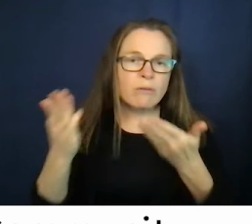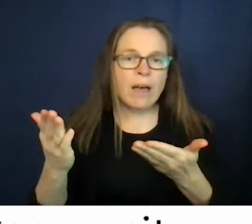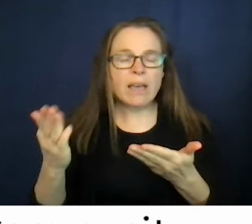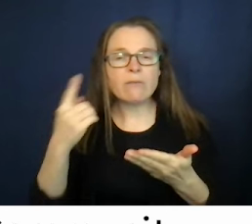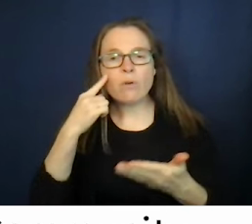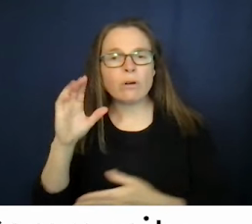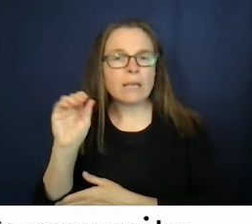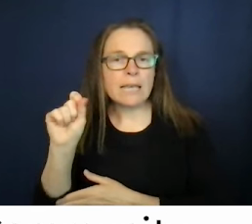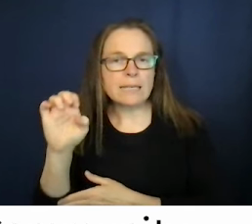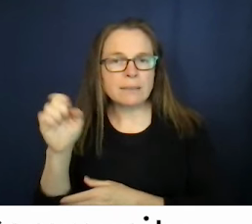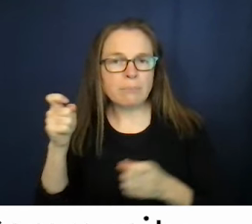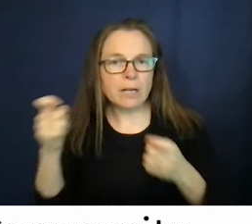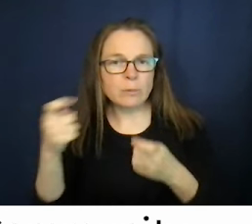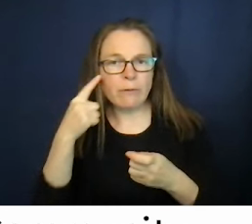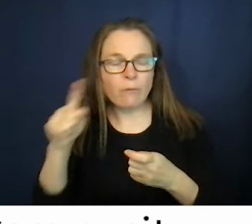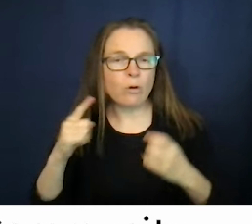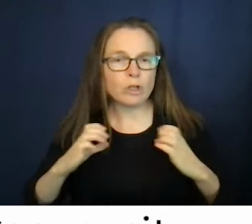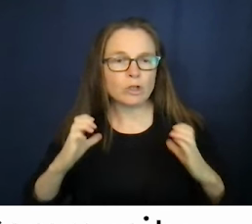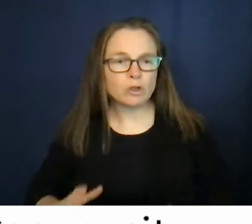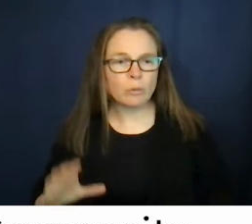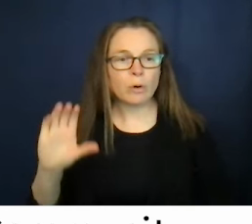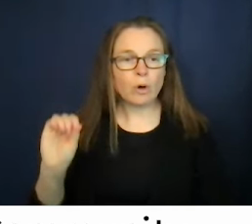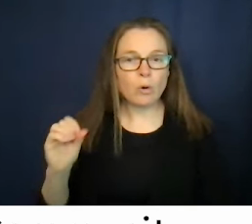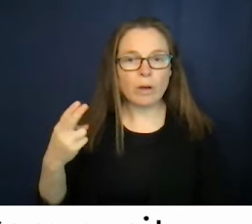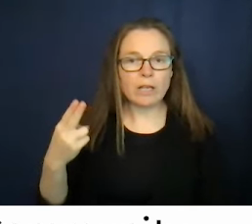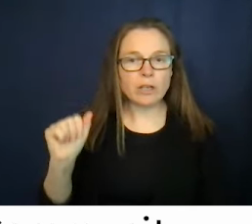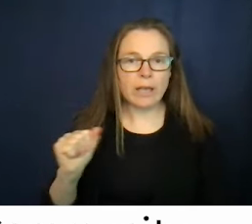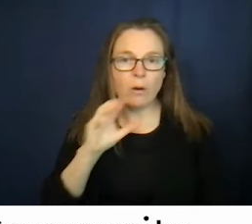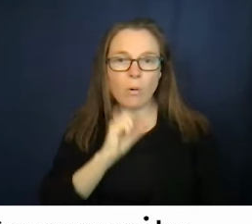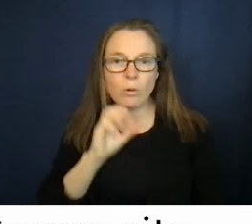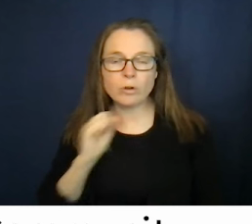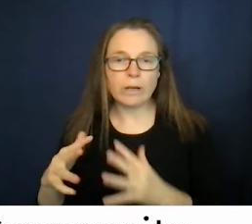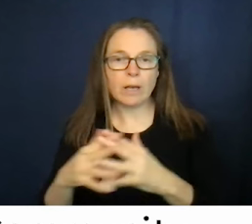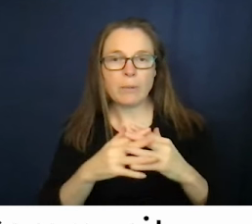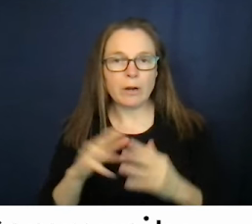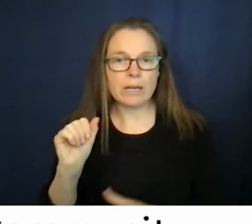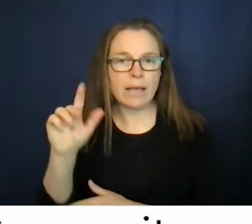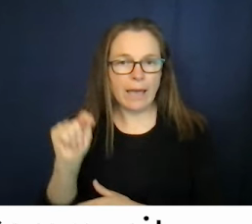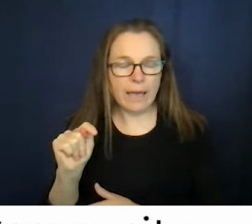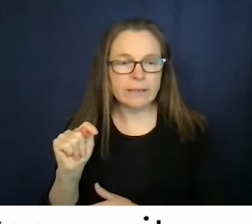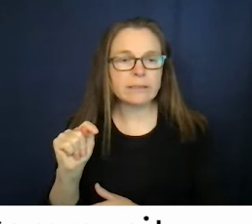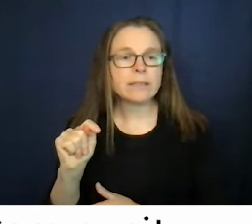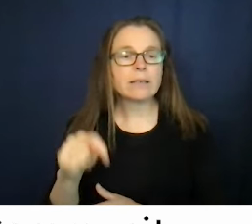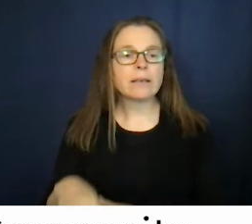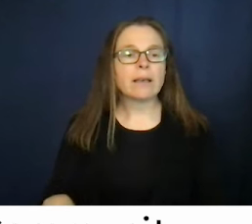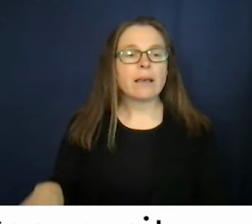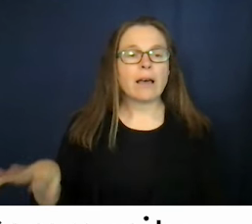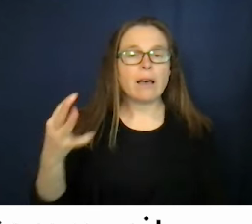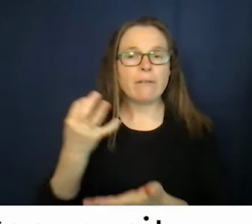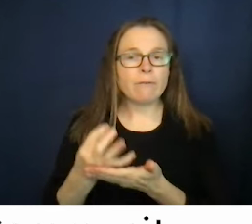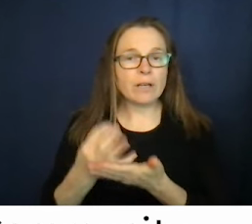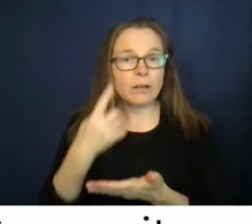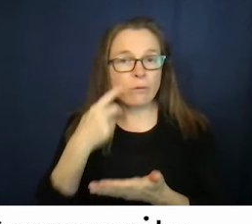consumers. OAA, otherwise known as the Older Americans Act, funding for the request for programmatic qualifications, as well